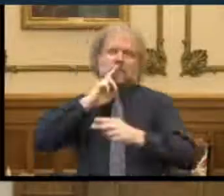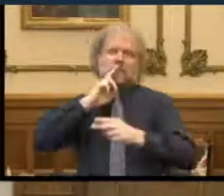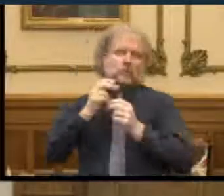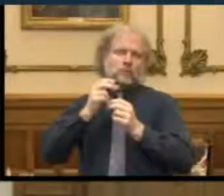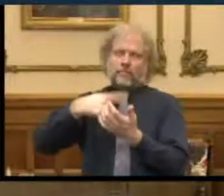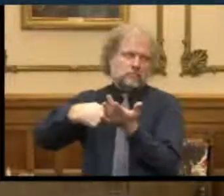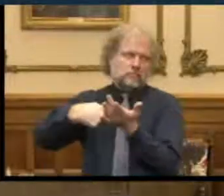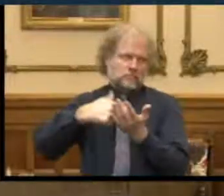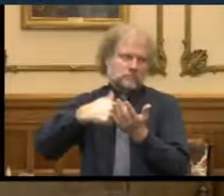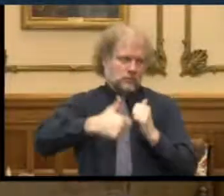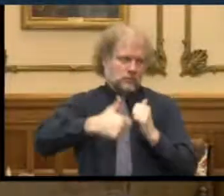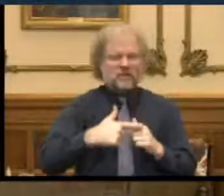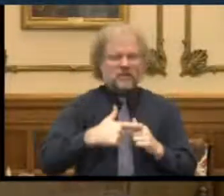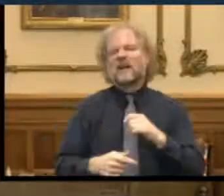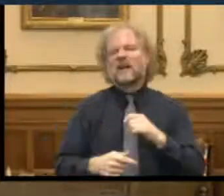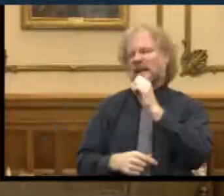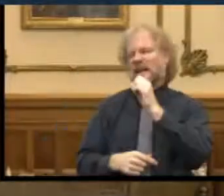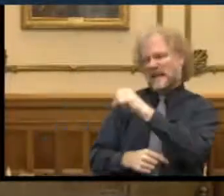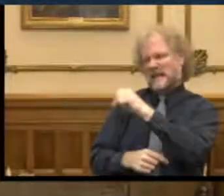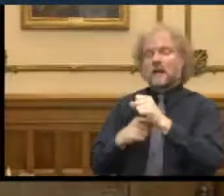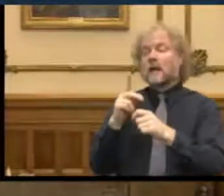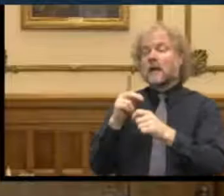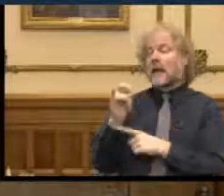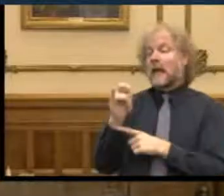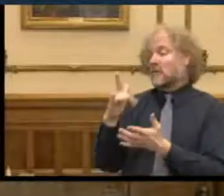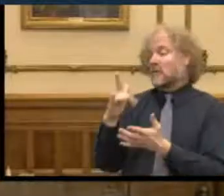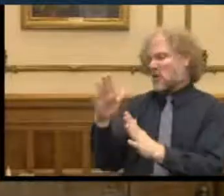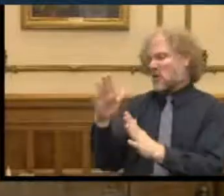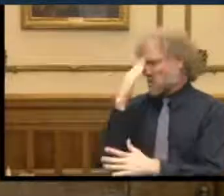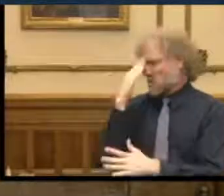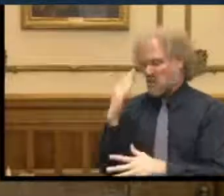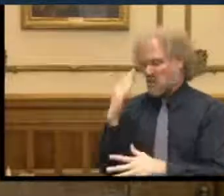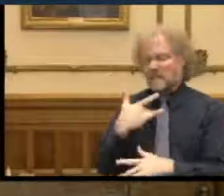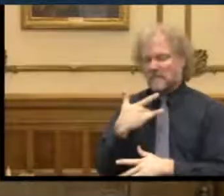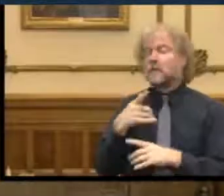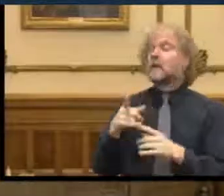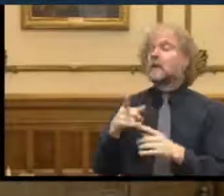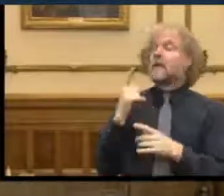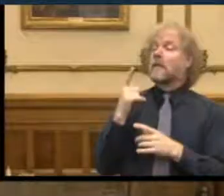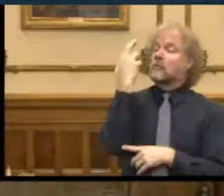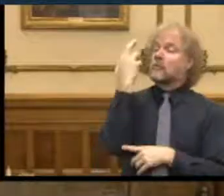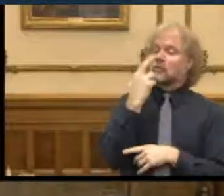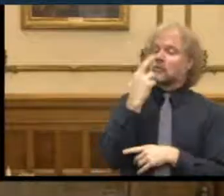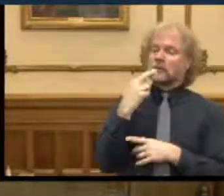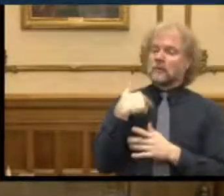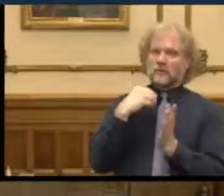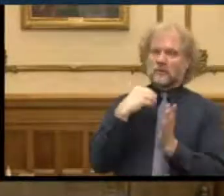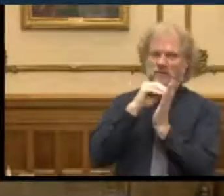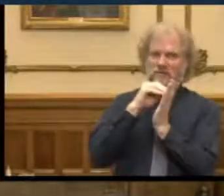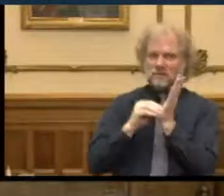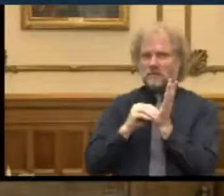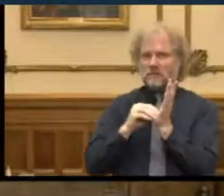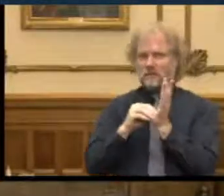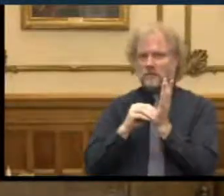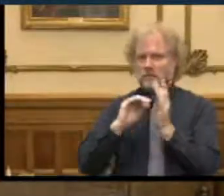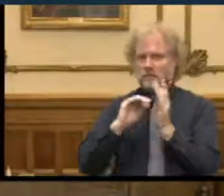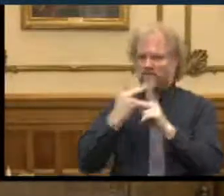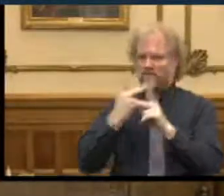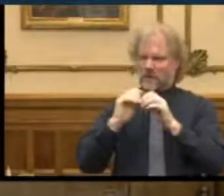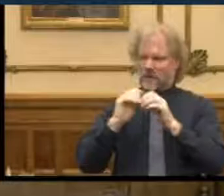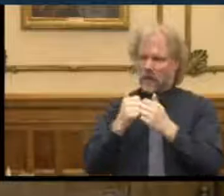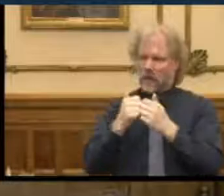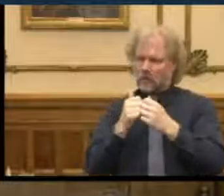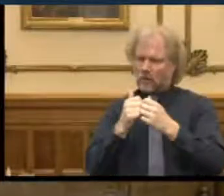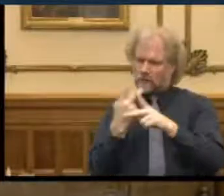Right. And so one thing we did discuss, Kathy, and I think you know this, is that that's why we're reporting the additional way to calculate the percent